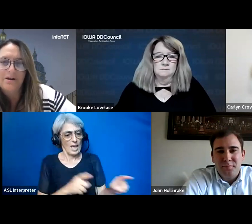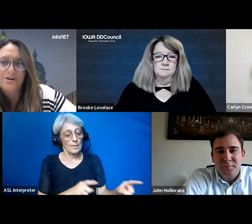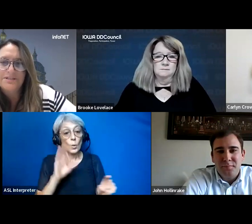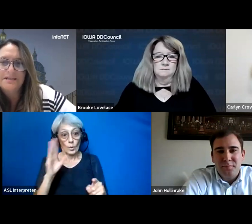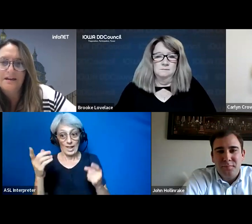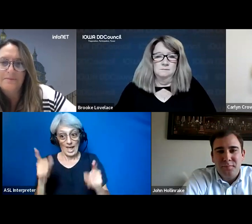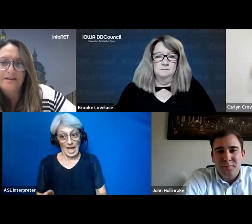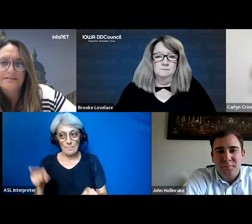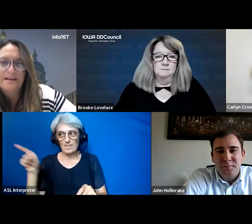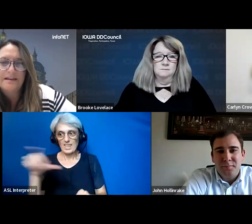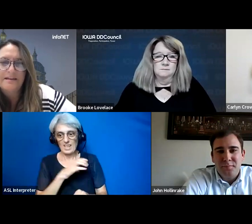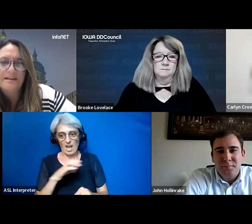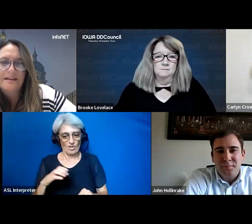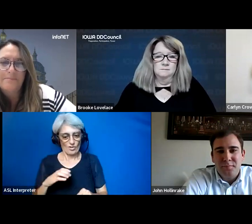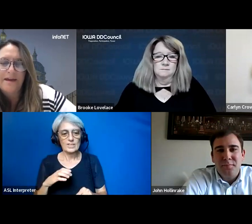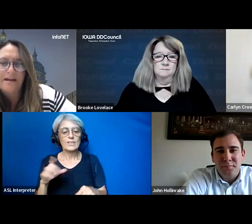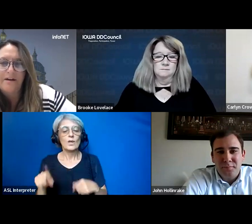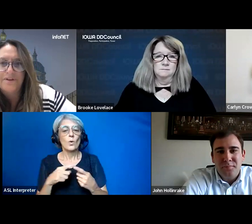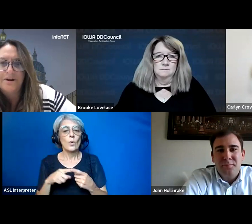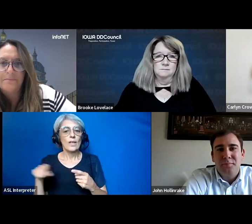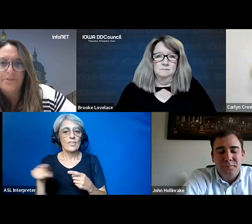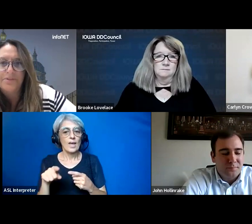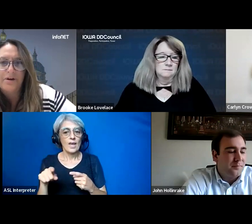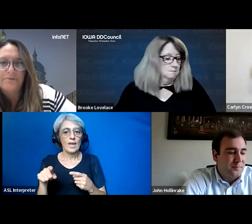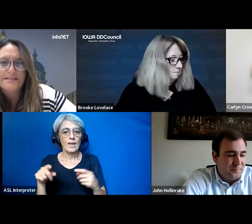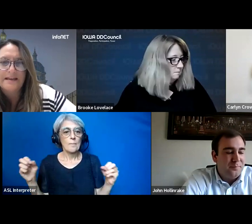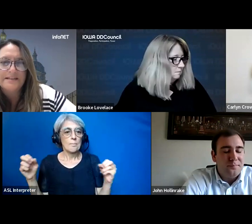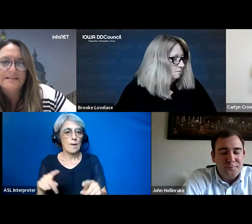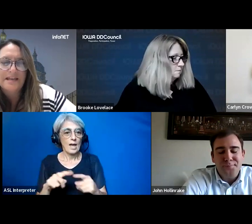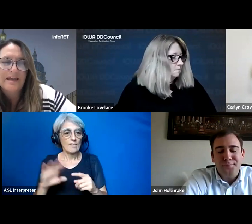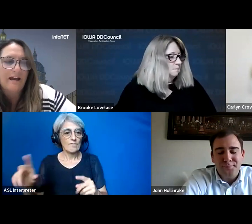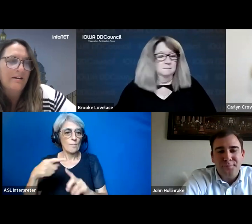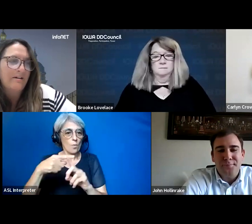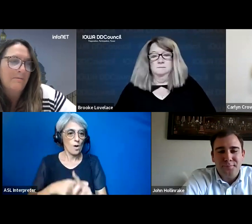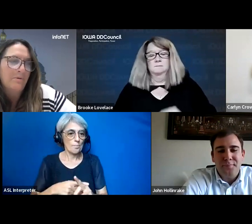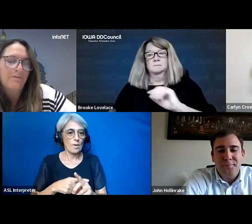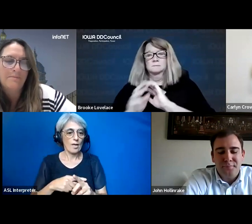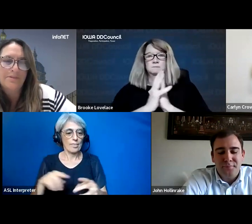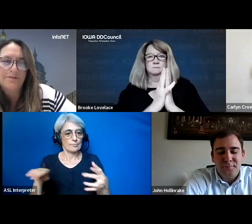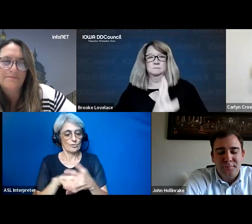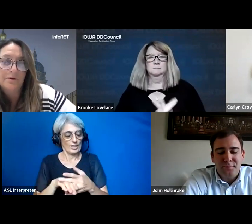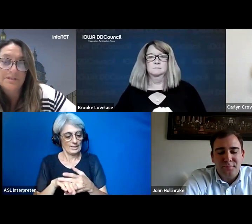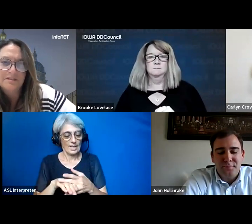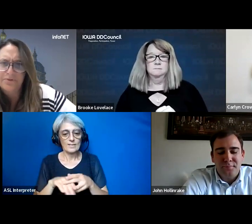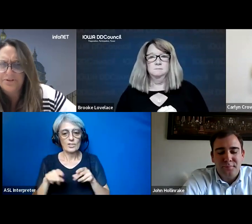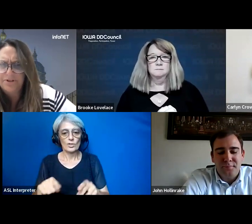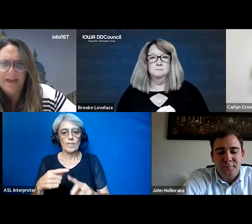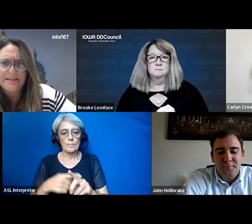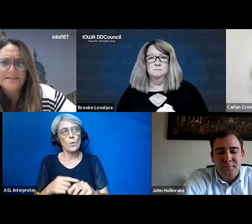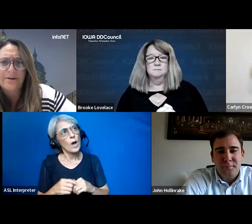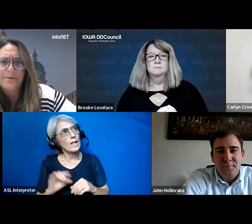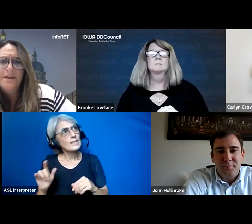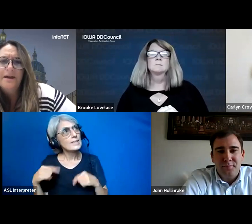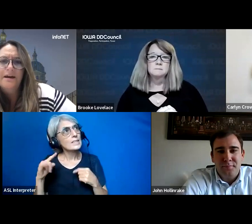in Congress as they get back off their month-long recess that they had over the month of, since the 4th of